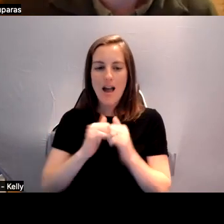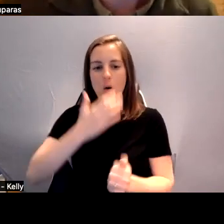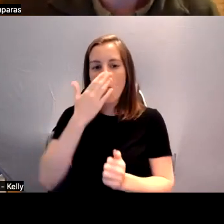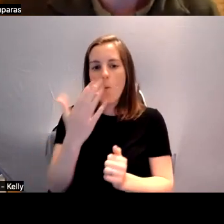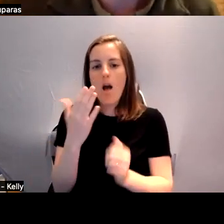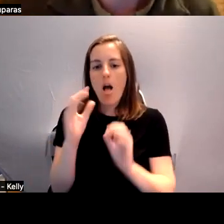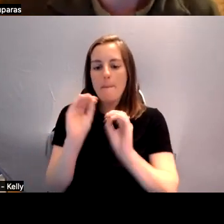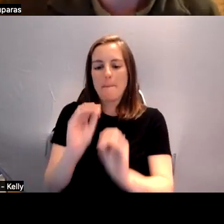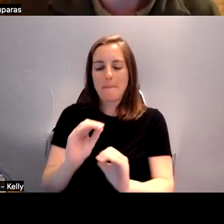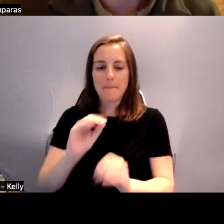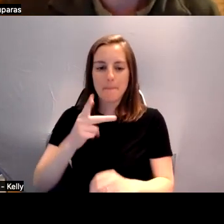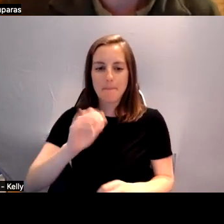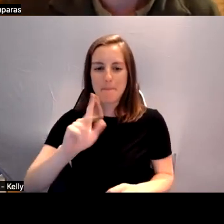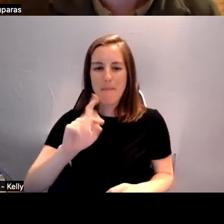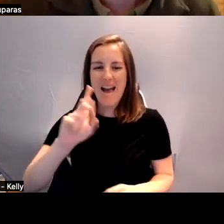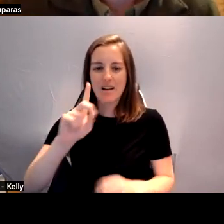backbone is.